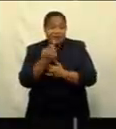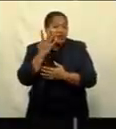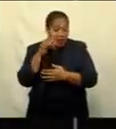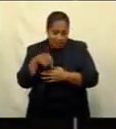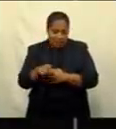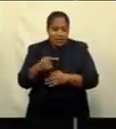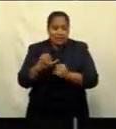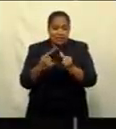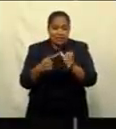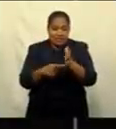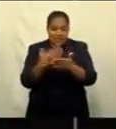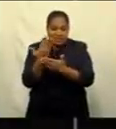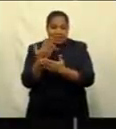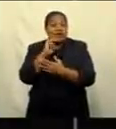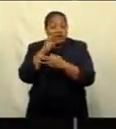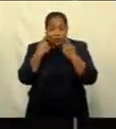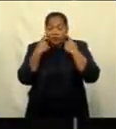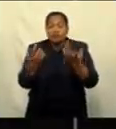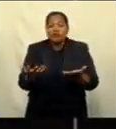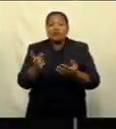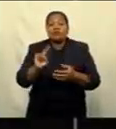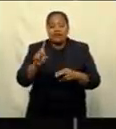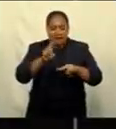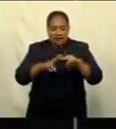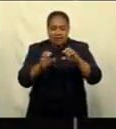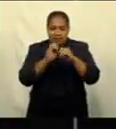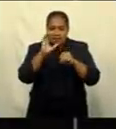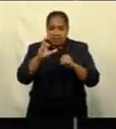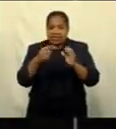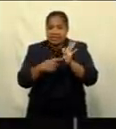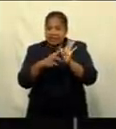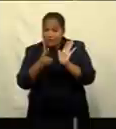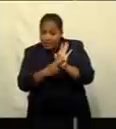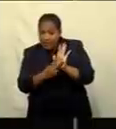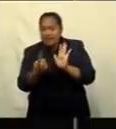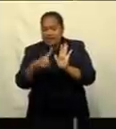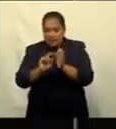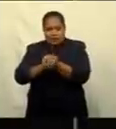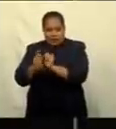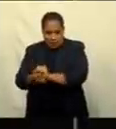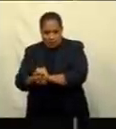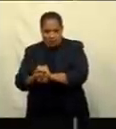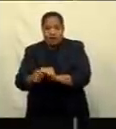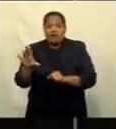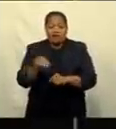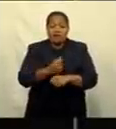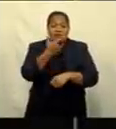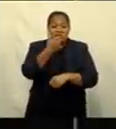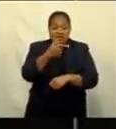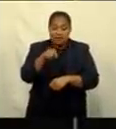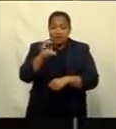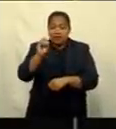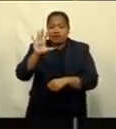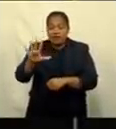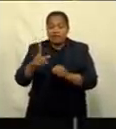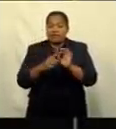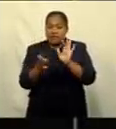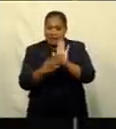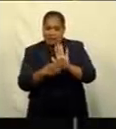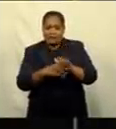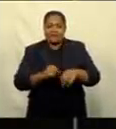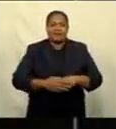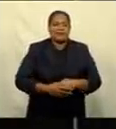game will be on FBC TV and FBC Sports from 7:05 p.m. We will have more details in our bulletin tomorrow.